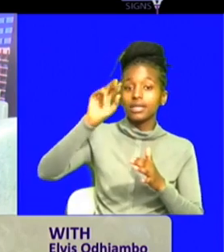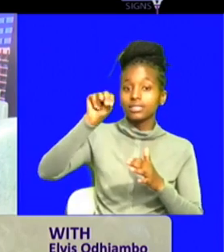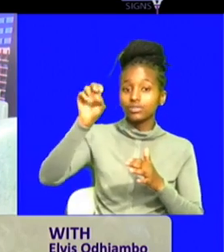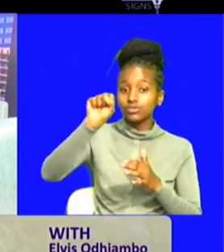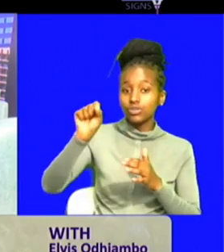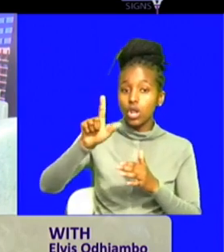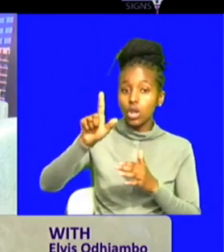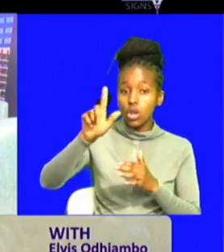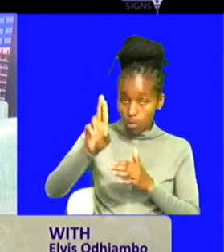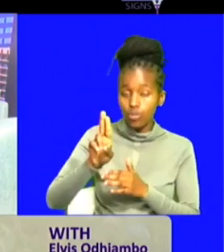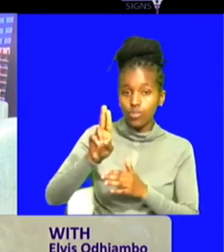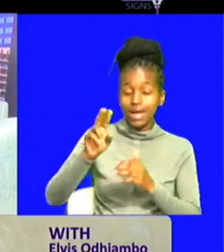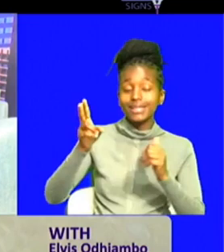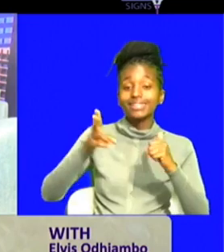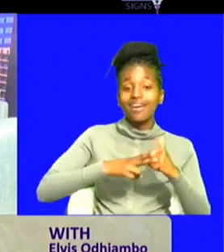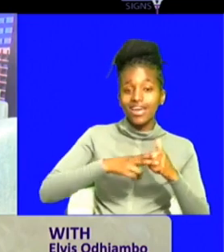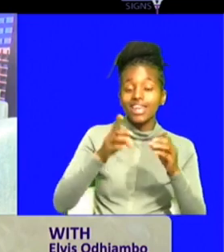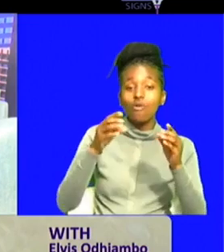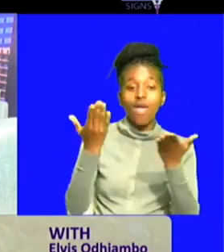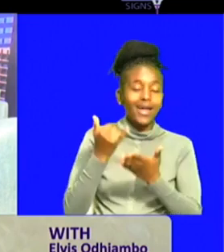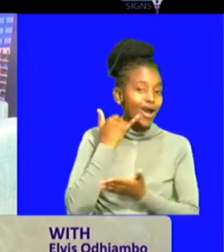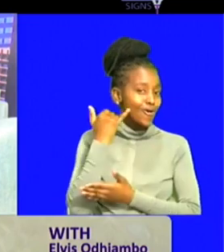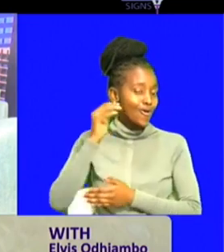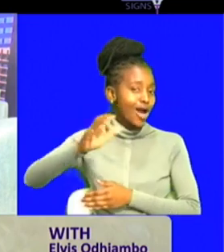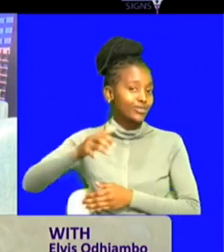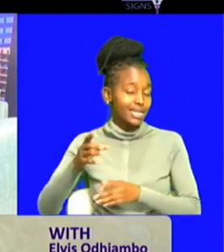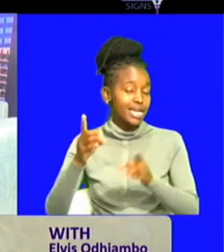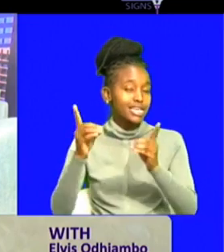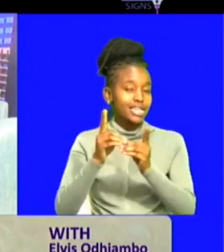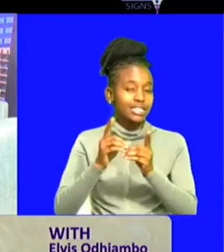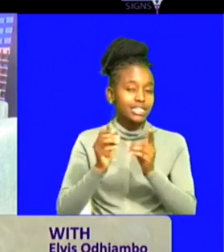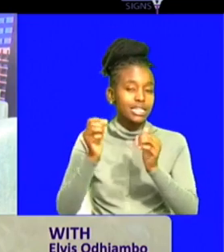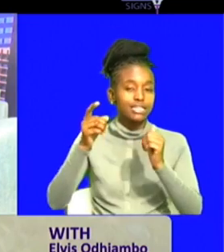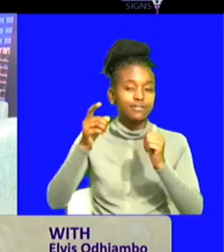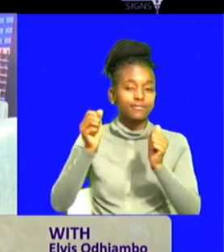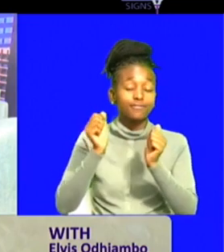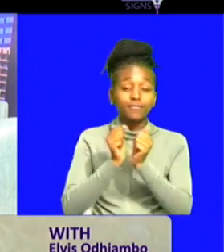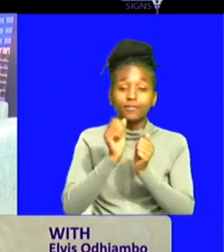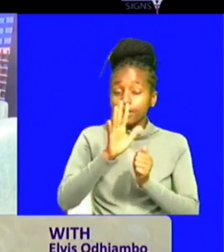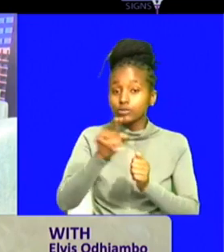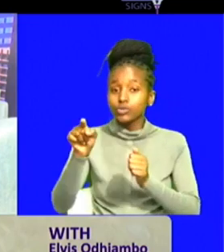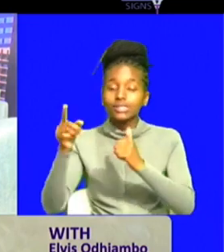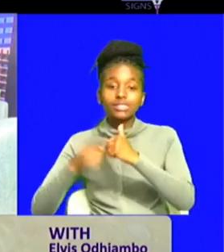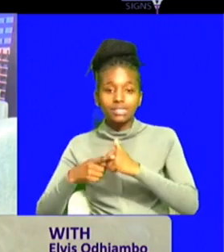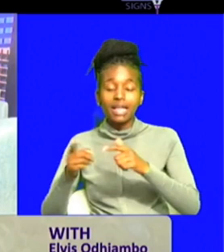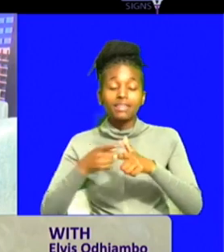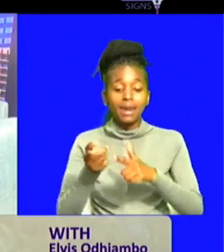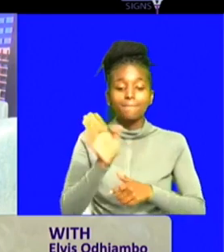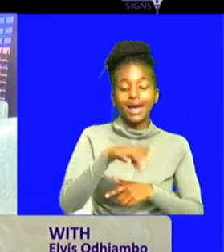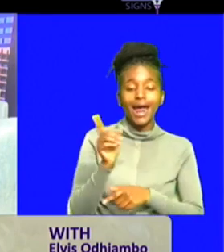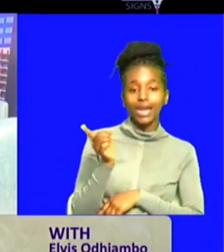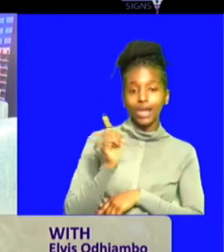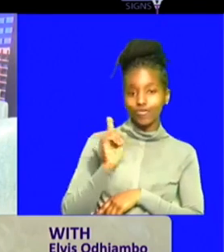County. That is from August 5th to 6th. Then again, after that, turudi hapa Nairobi with the Christie